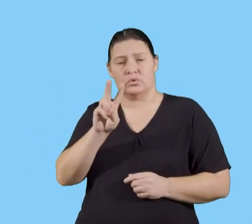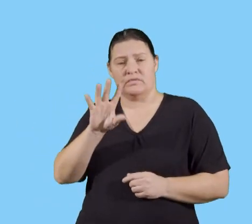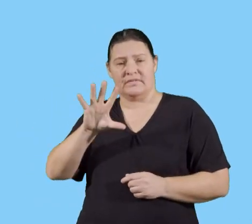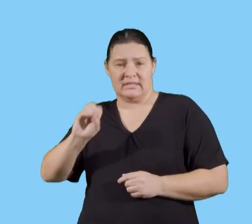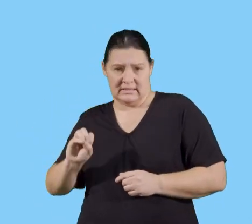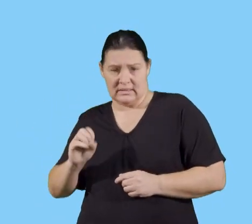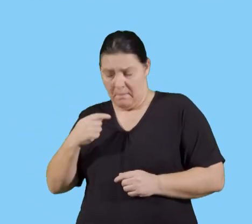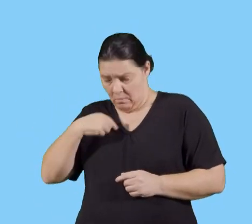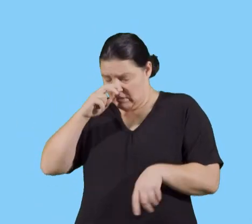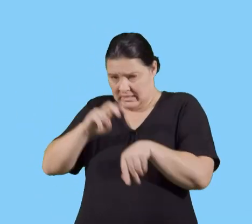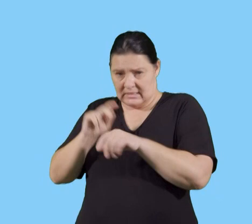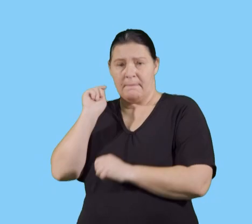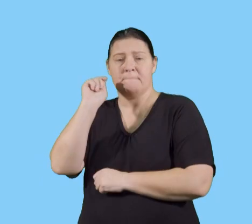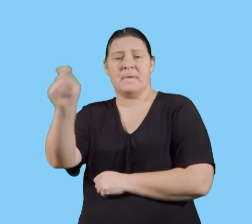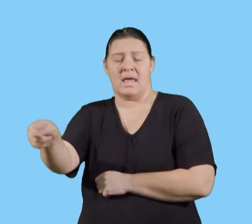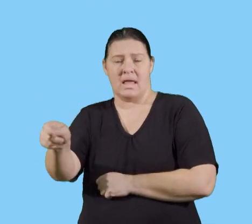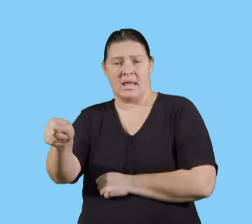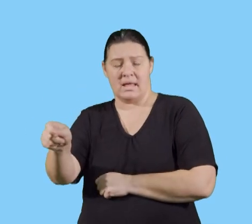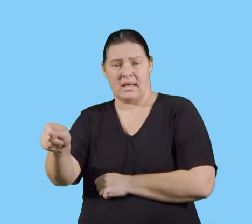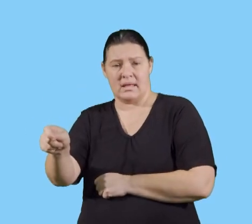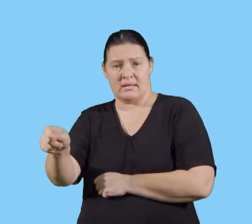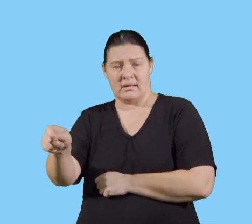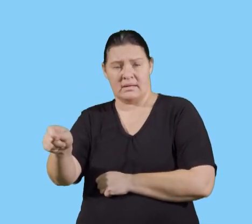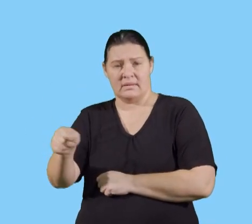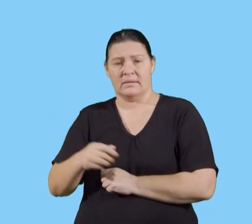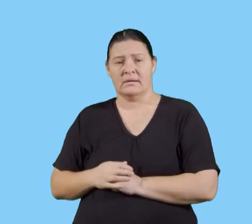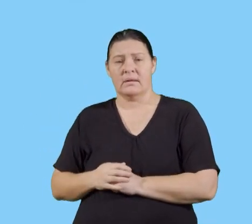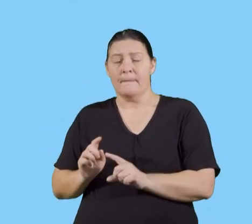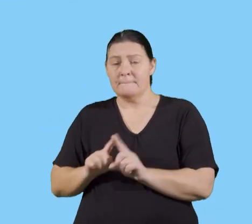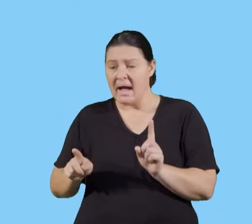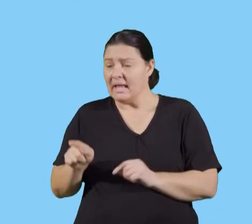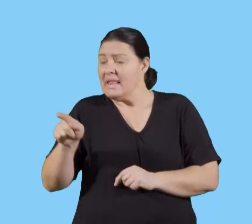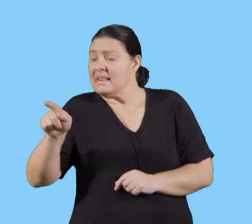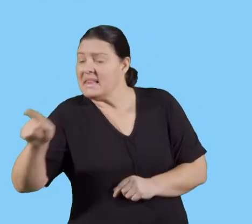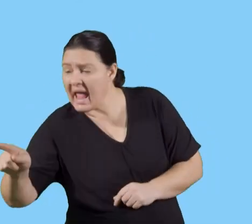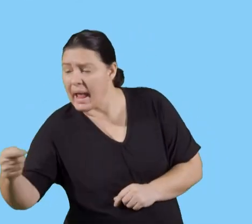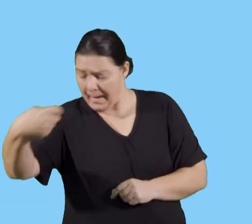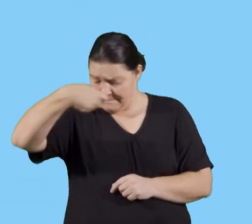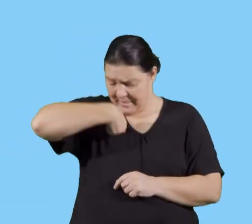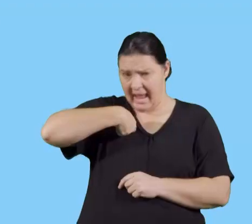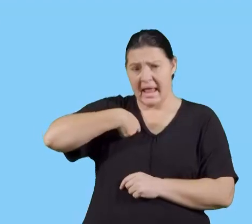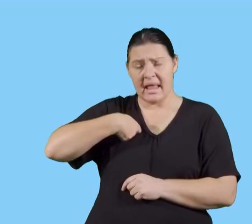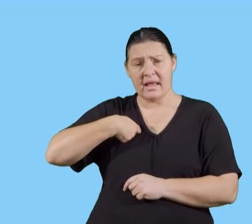1,250. There it is. We must pay them 1,250. But they must pay us